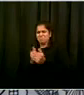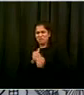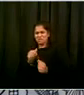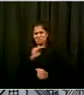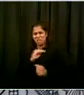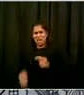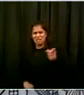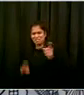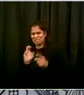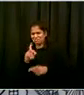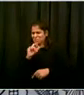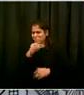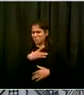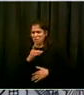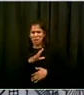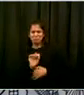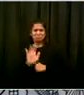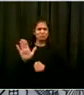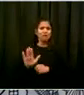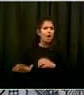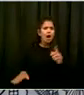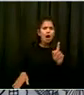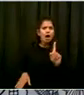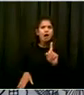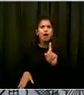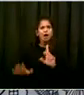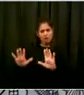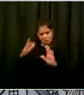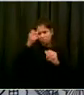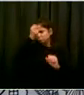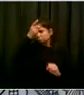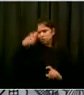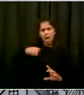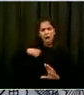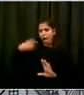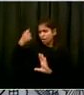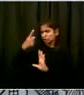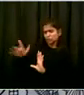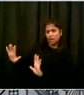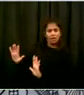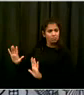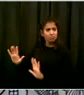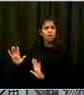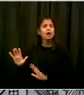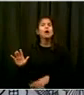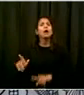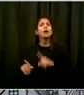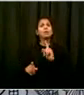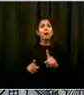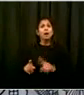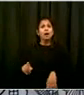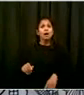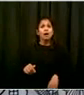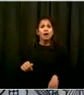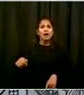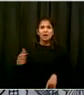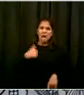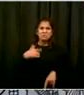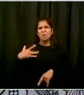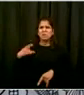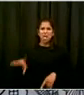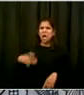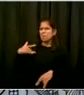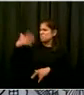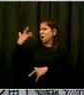decision for the health and safety of all. People have and will protest, and we understand that there is a place for